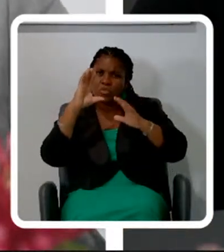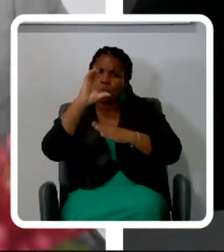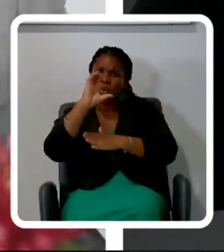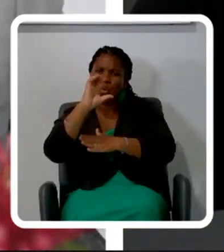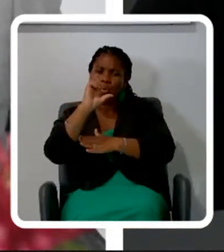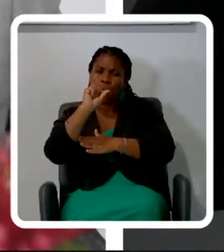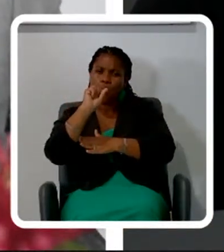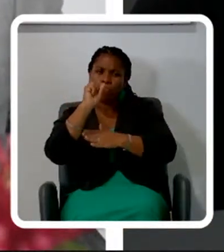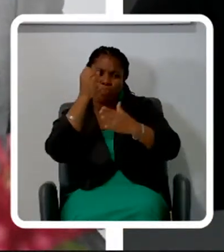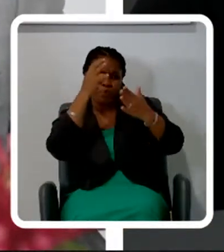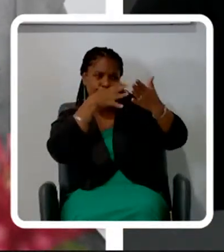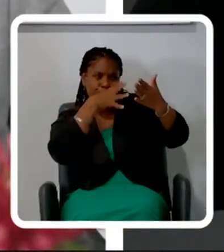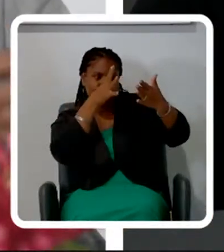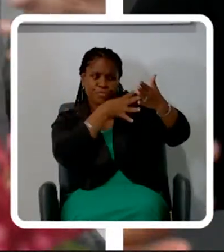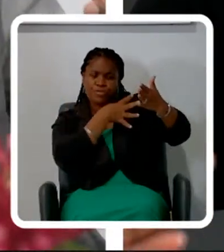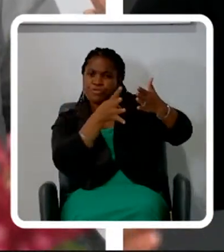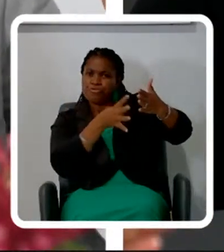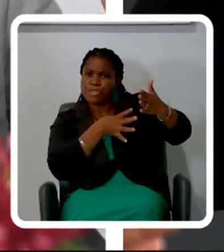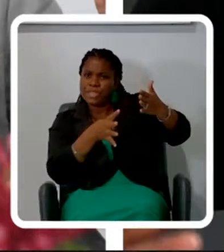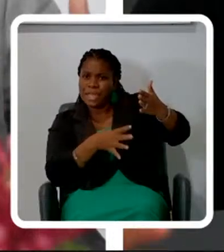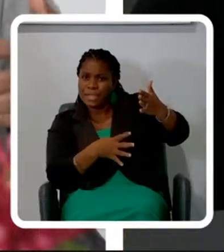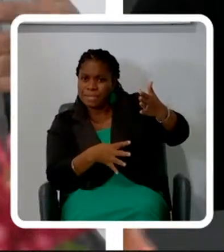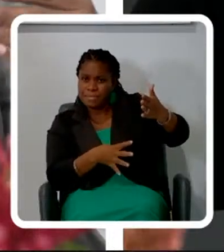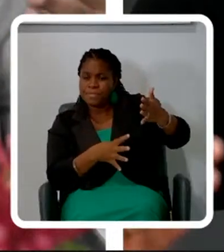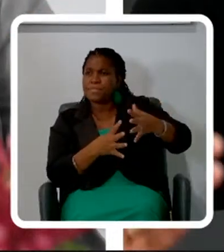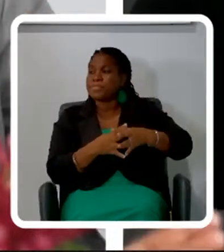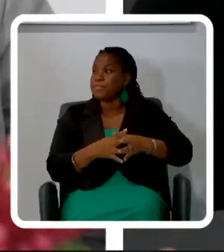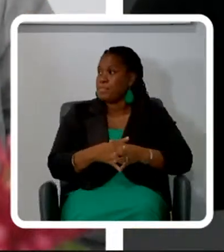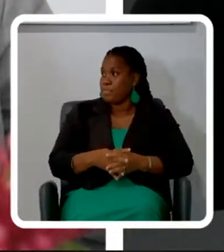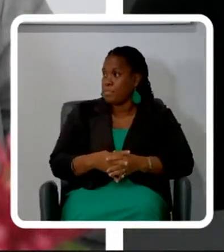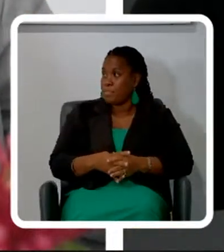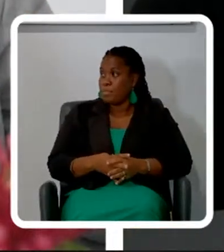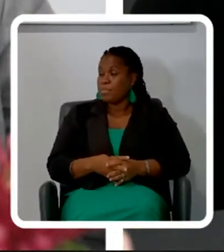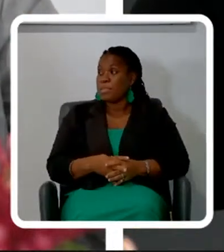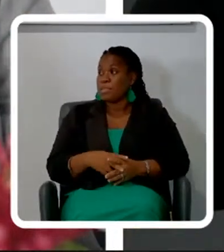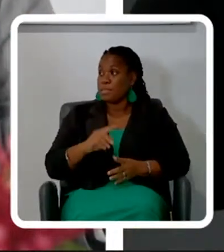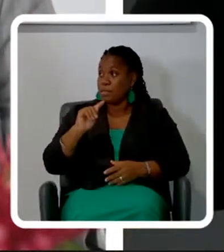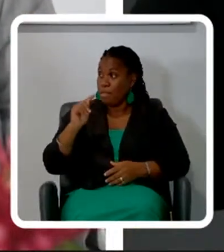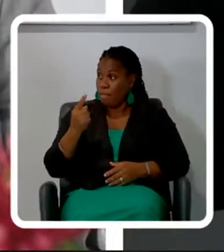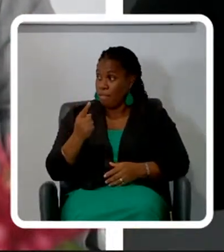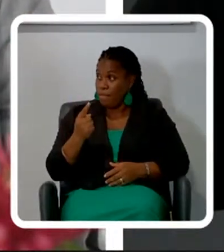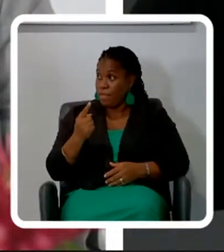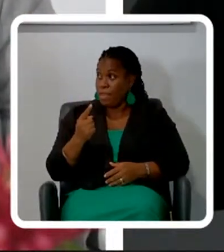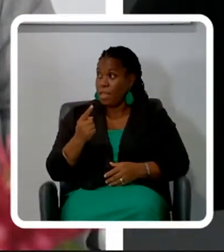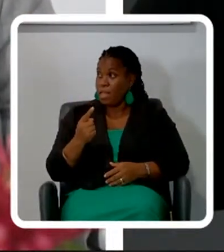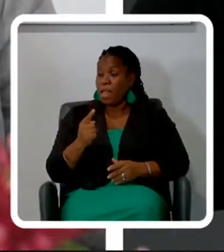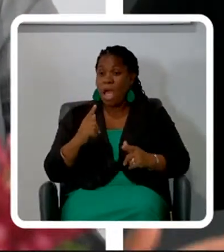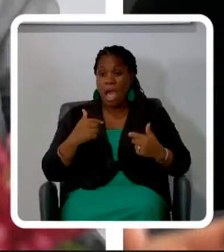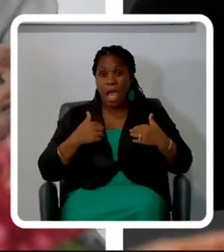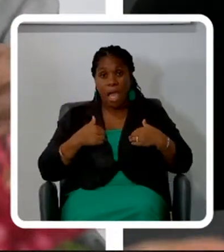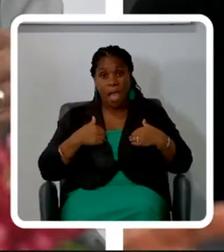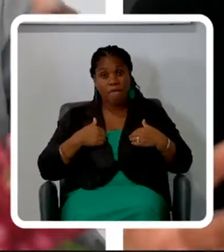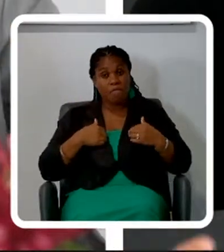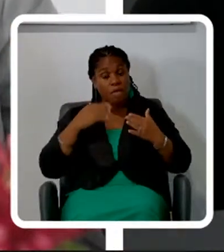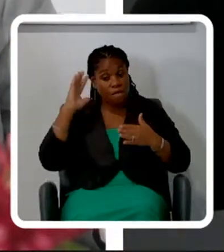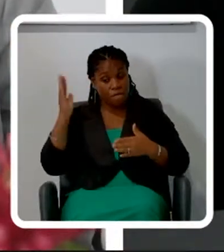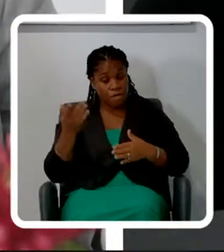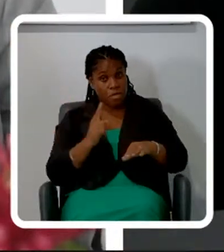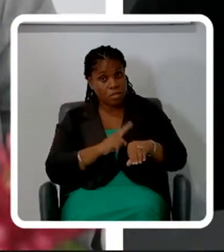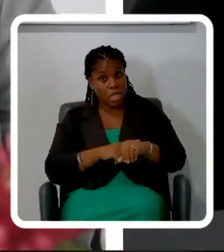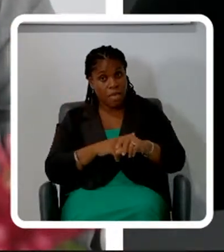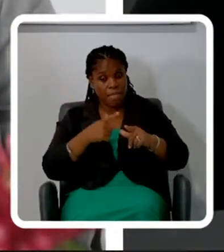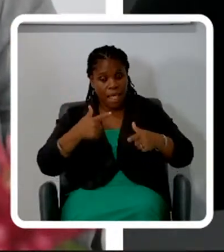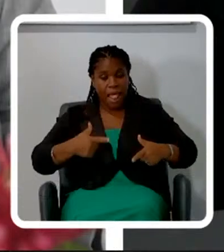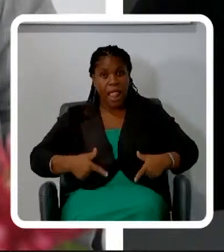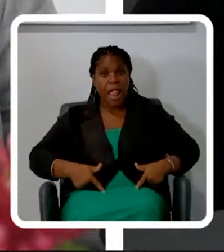people would benefit from that. And not also, we're introducing something for the first time, live surgeries. So you can register